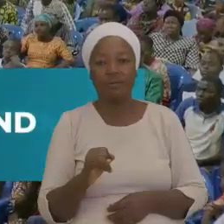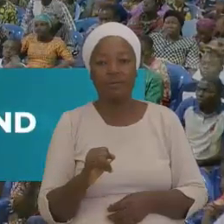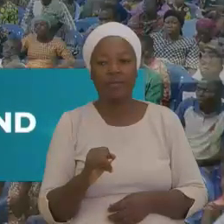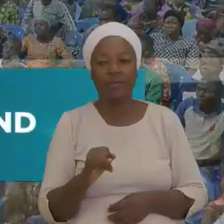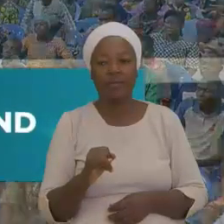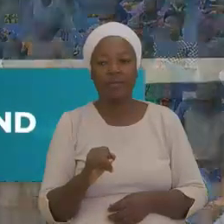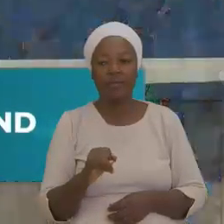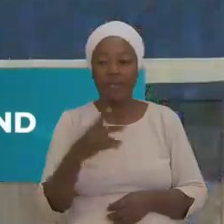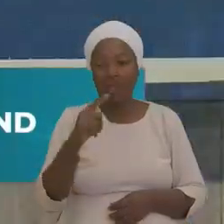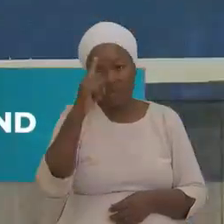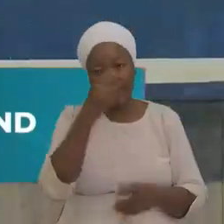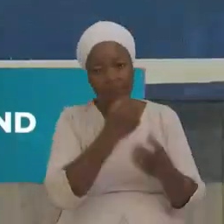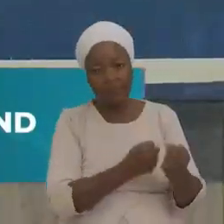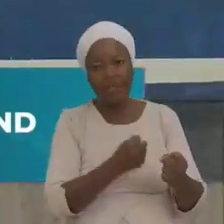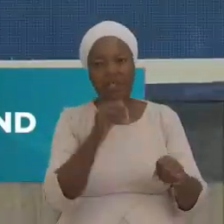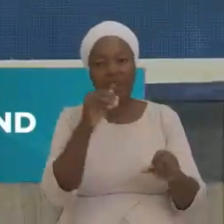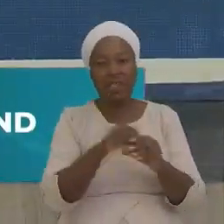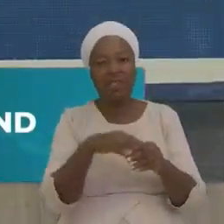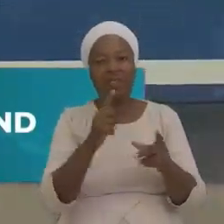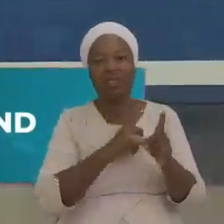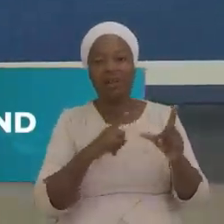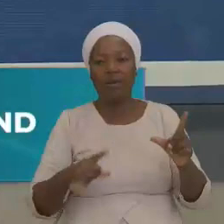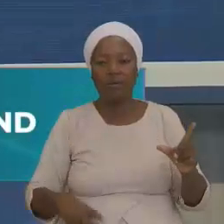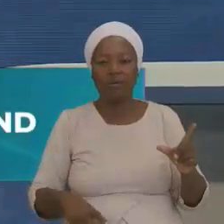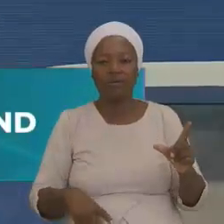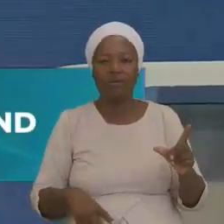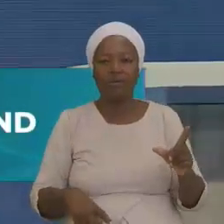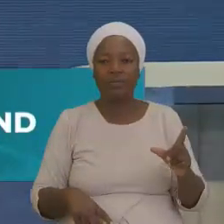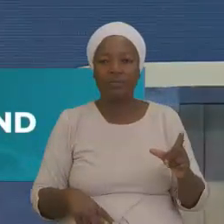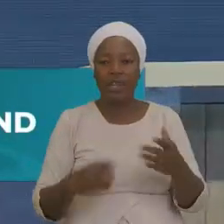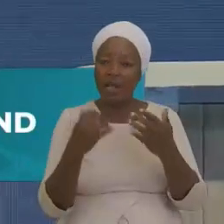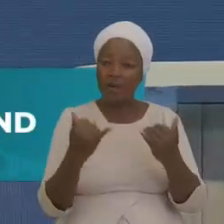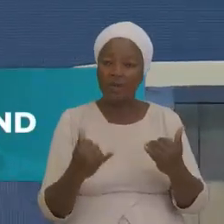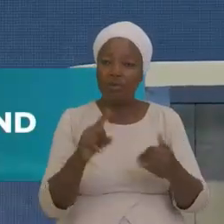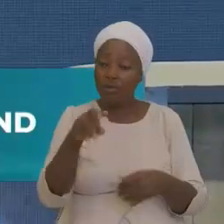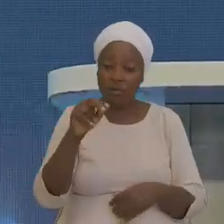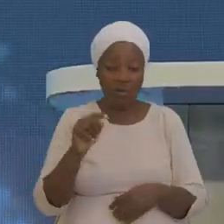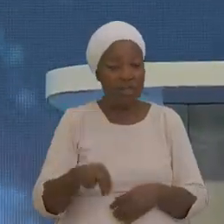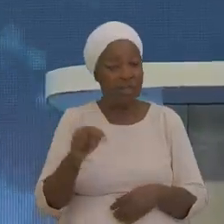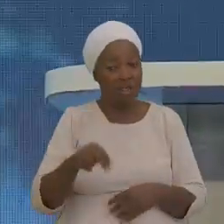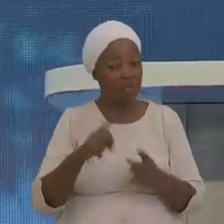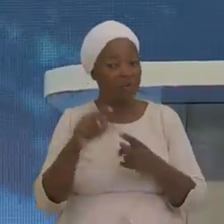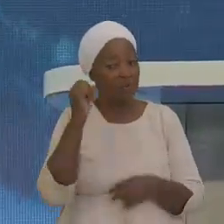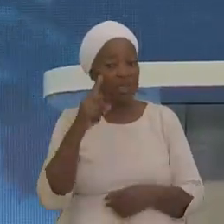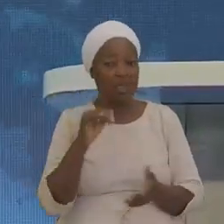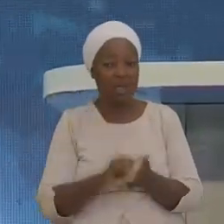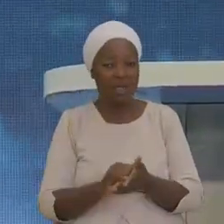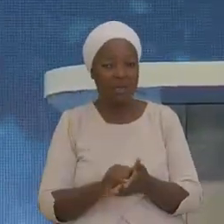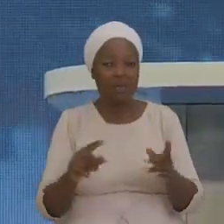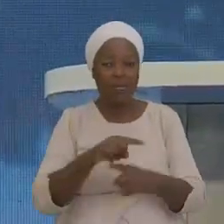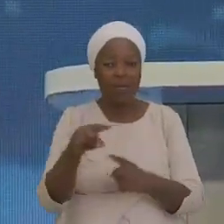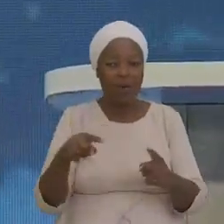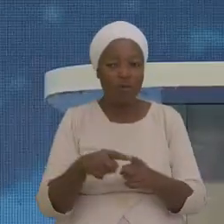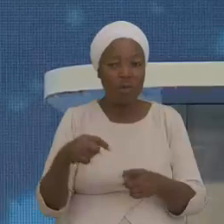The faith in the Lord. Now, you need to understand that when we are on